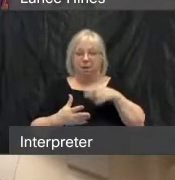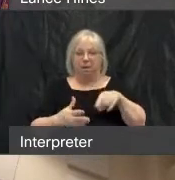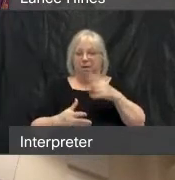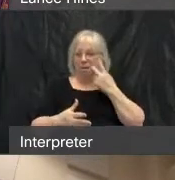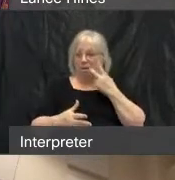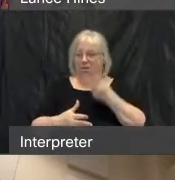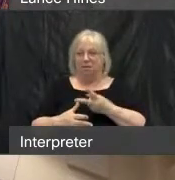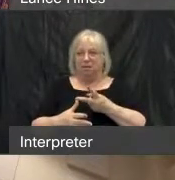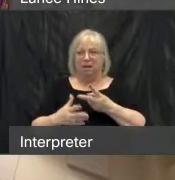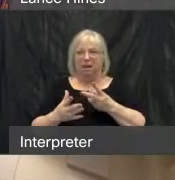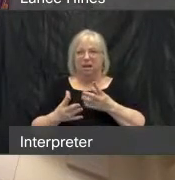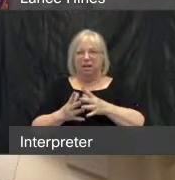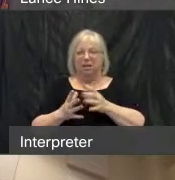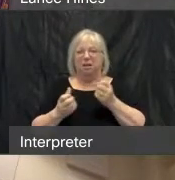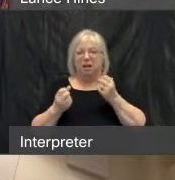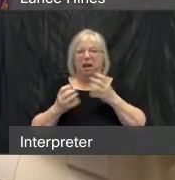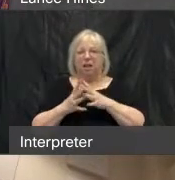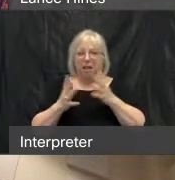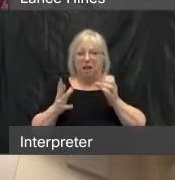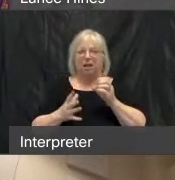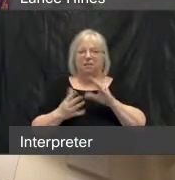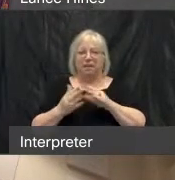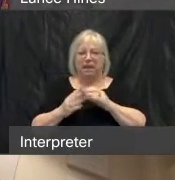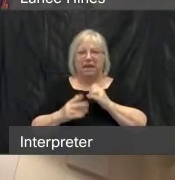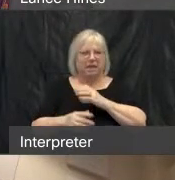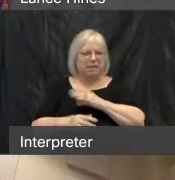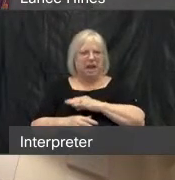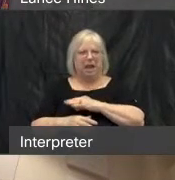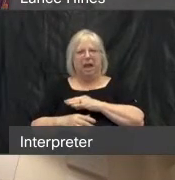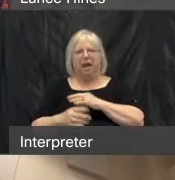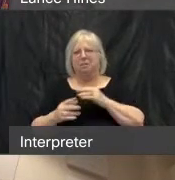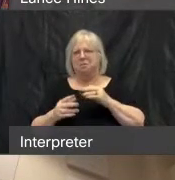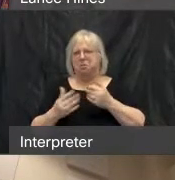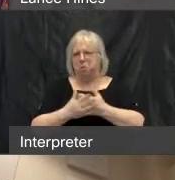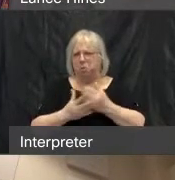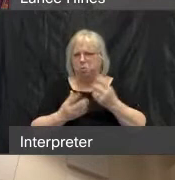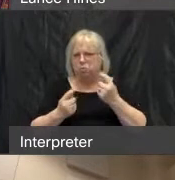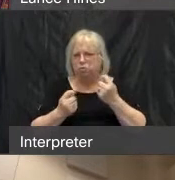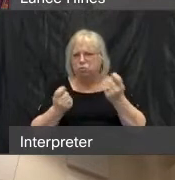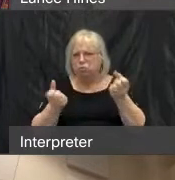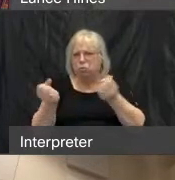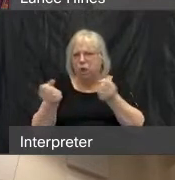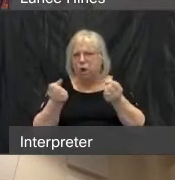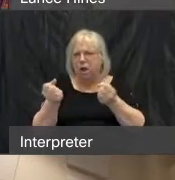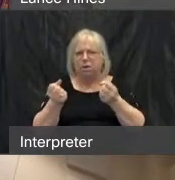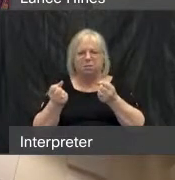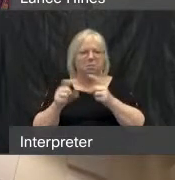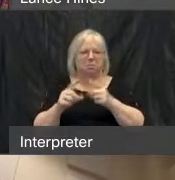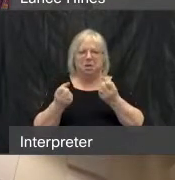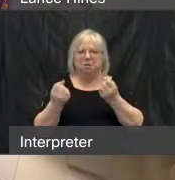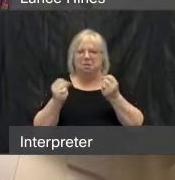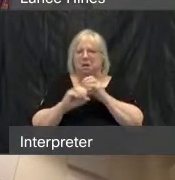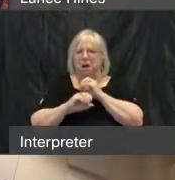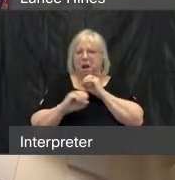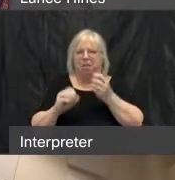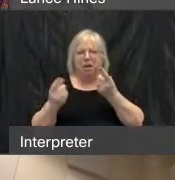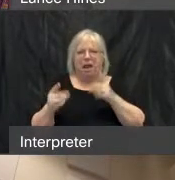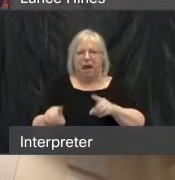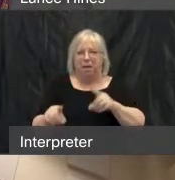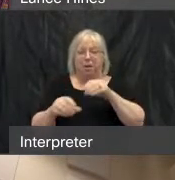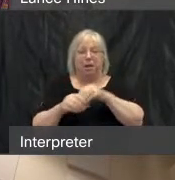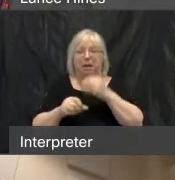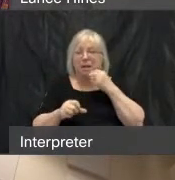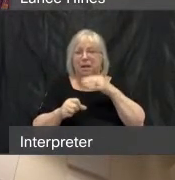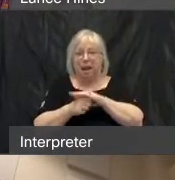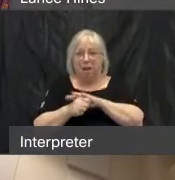see, you know, a lot of city staff, they see all these new trucks, and there's nothing going on the ground in the neighborhood where they